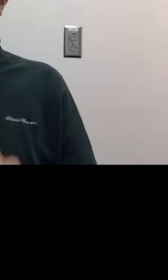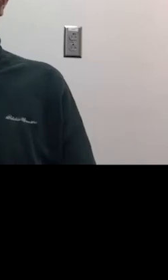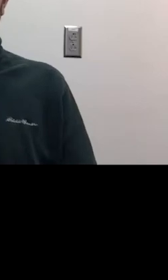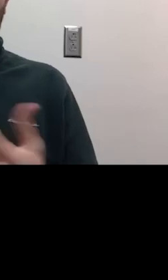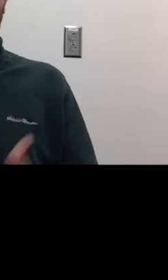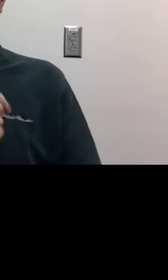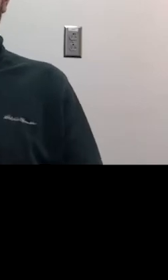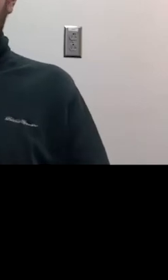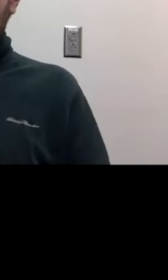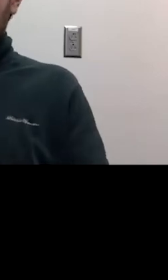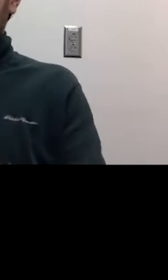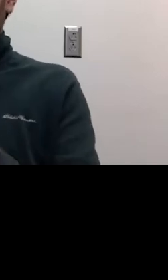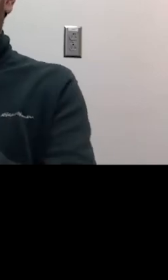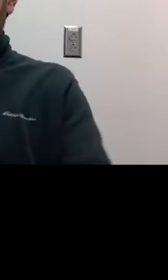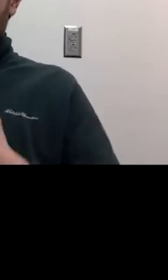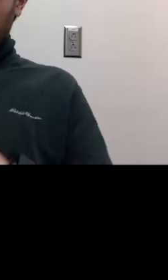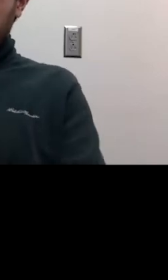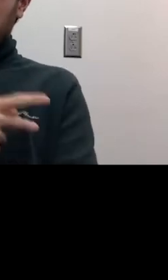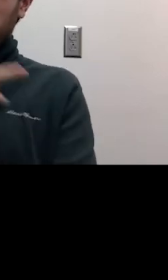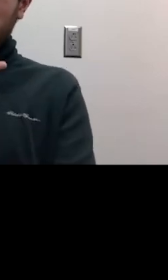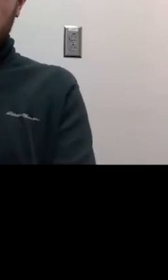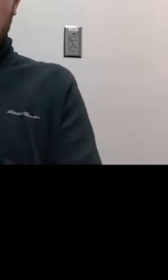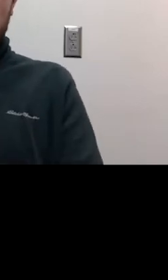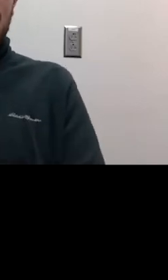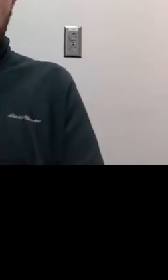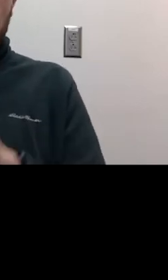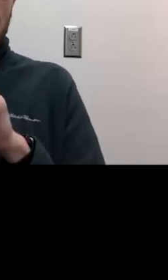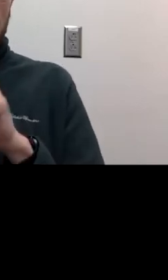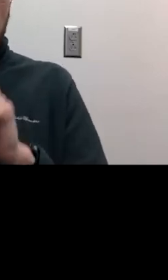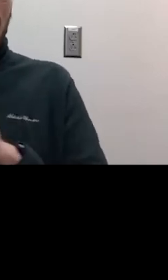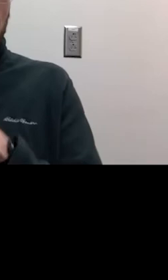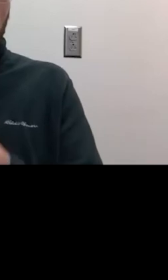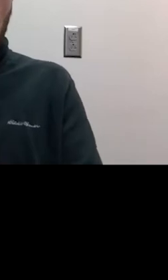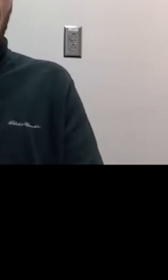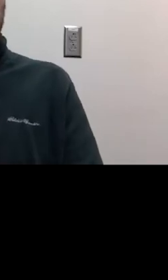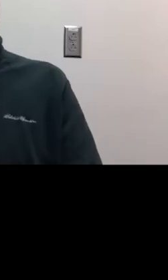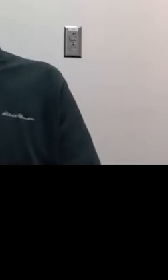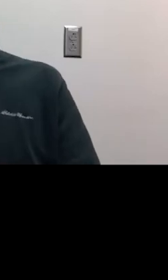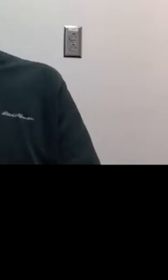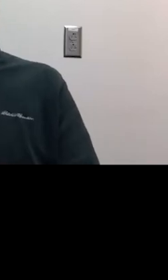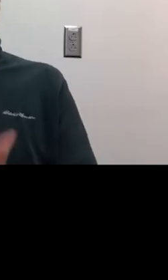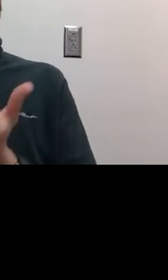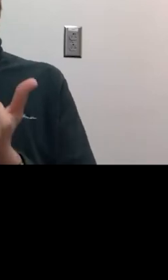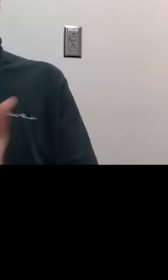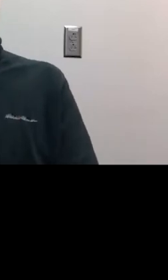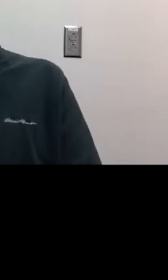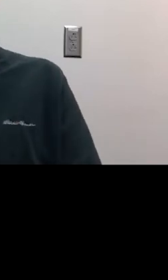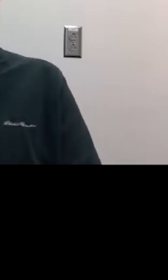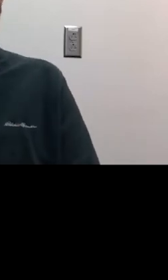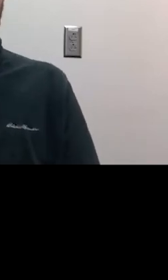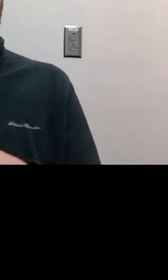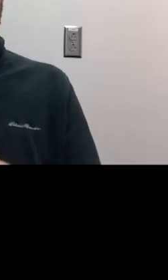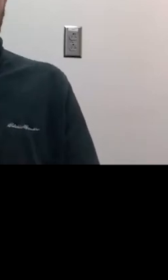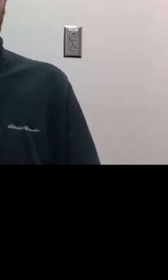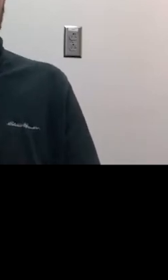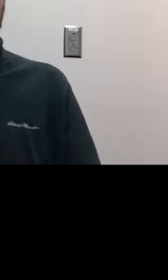from patients, and what we have heard from patients in several studies is, I just want my provider to know. And then I think that there are these other